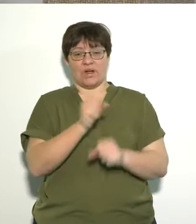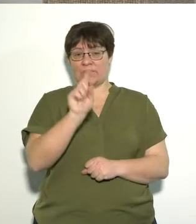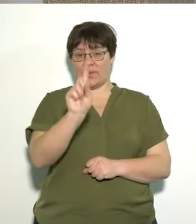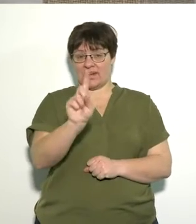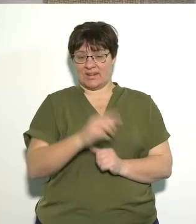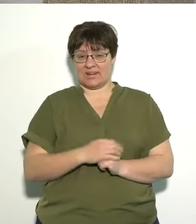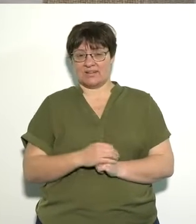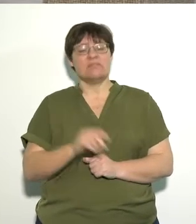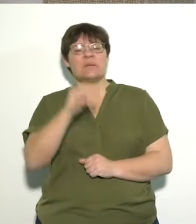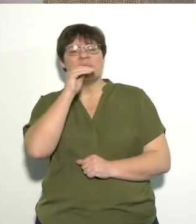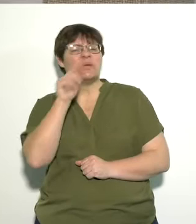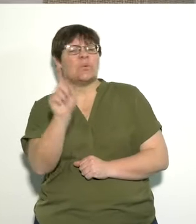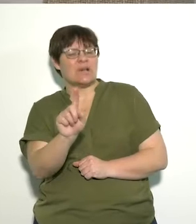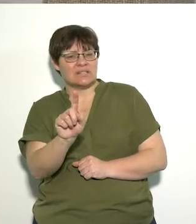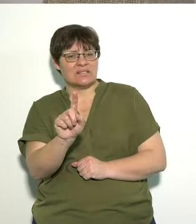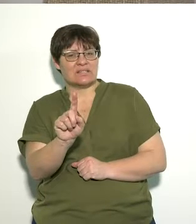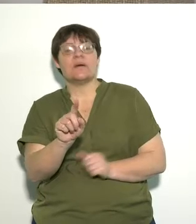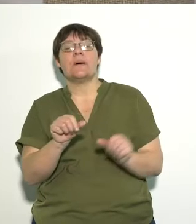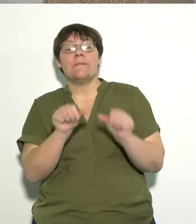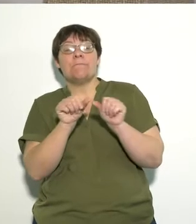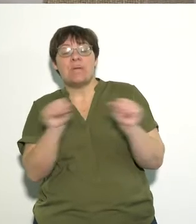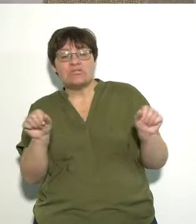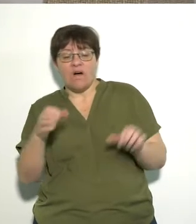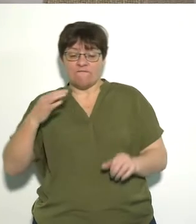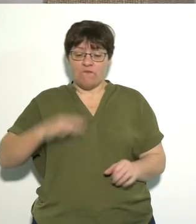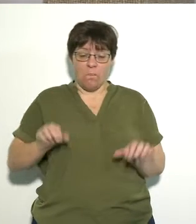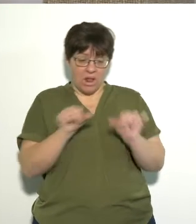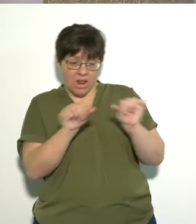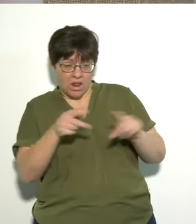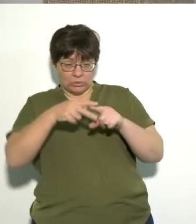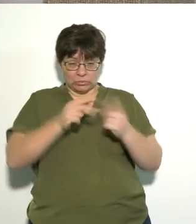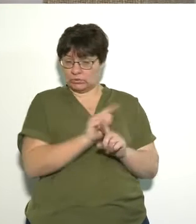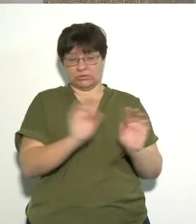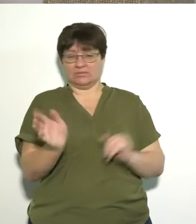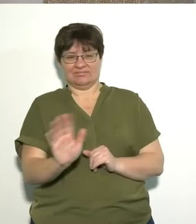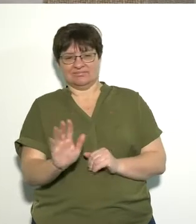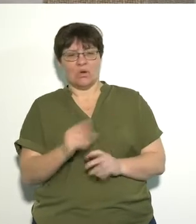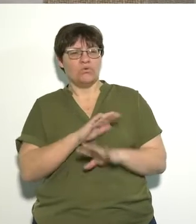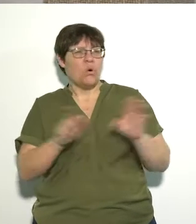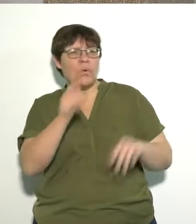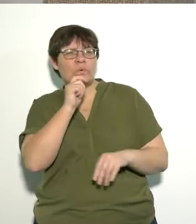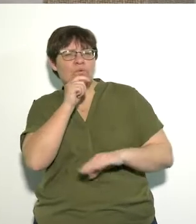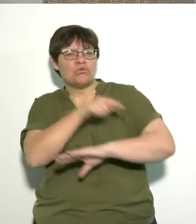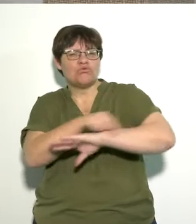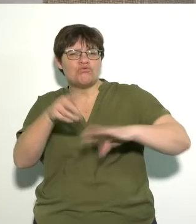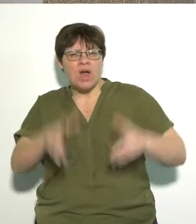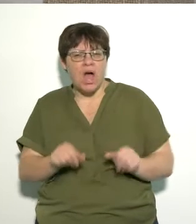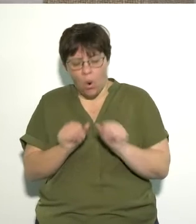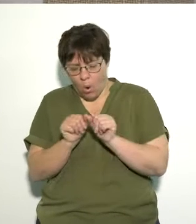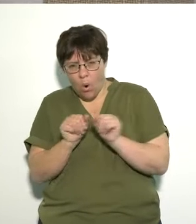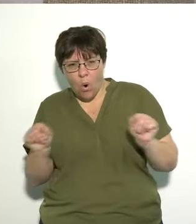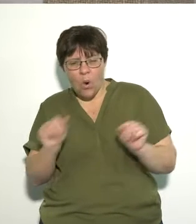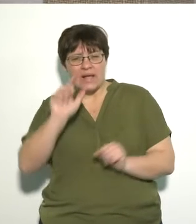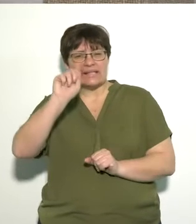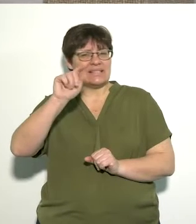informal measuring means that we measure with non-formal measuring tools. We don't use a ruler or a measuring tape. We are